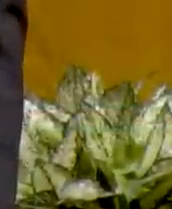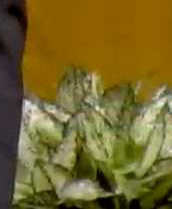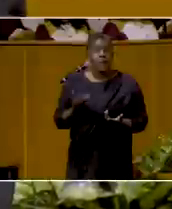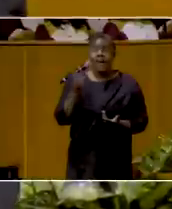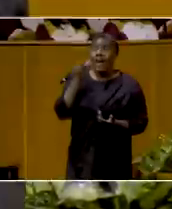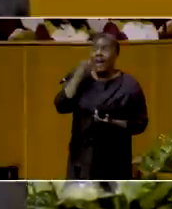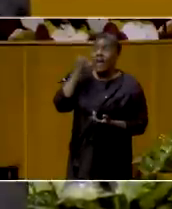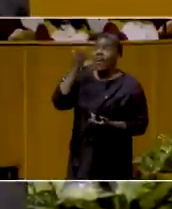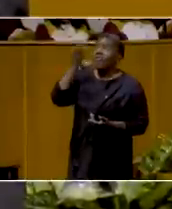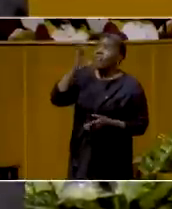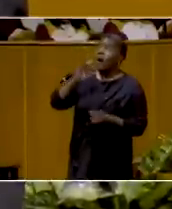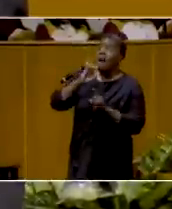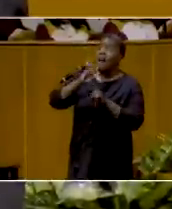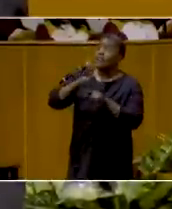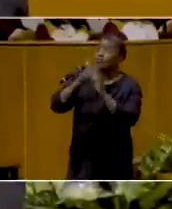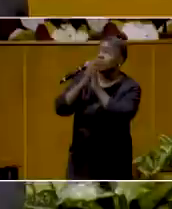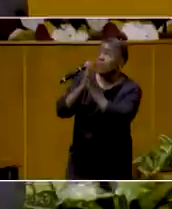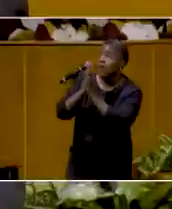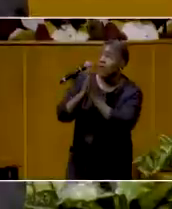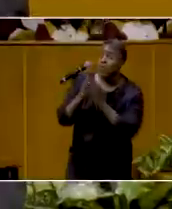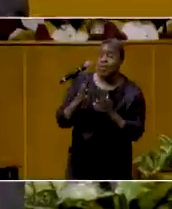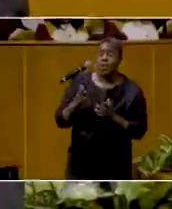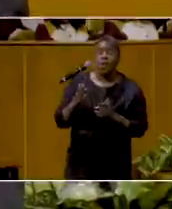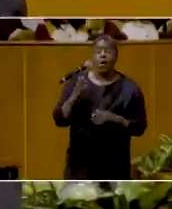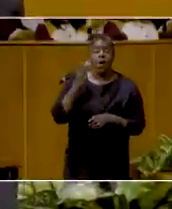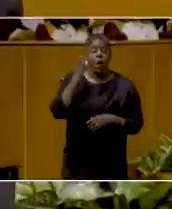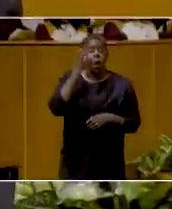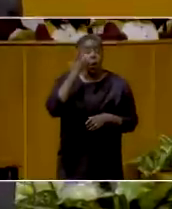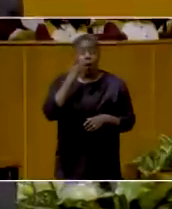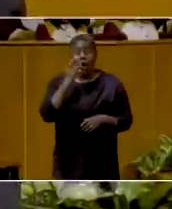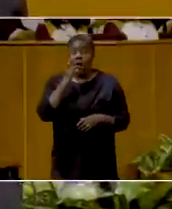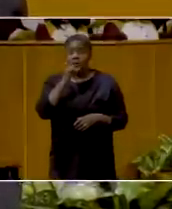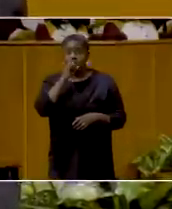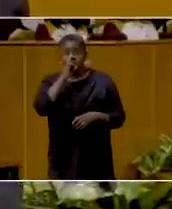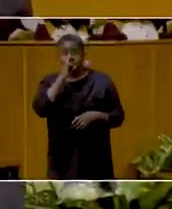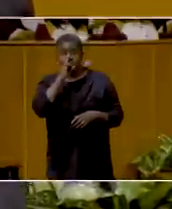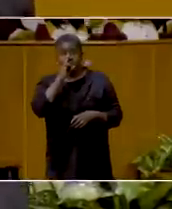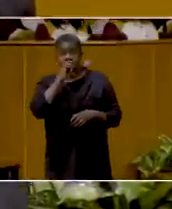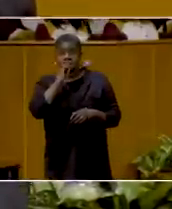If God answers prayer, why are my prayers not being answered?